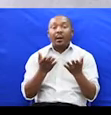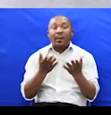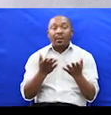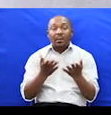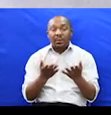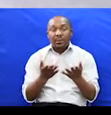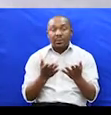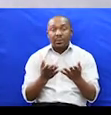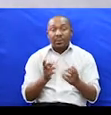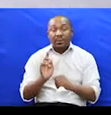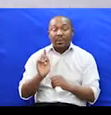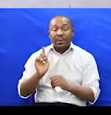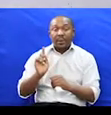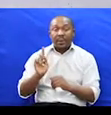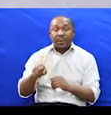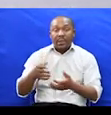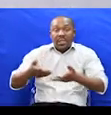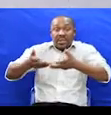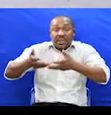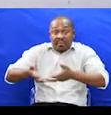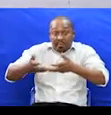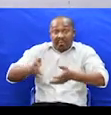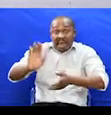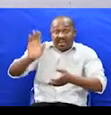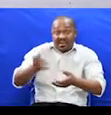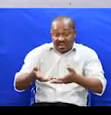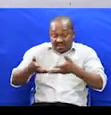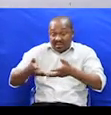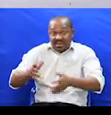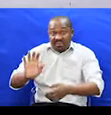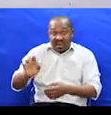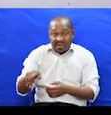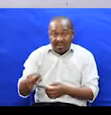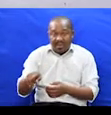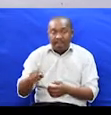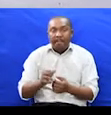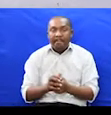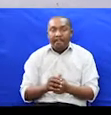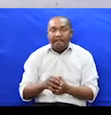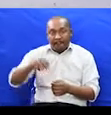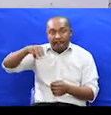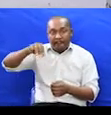It is its mass, its